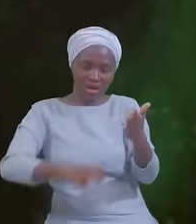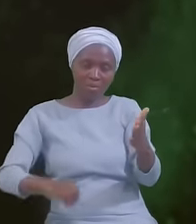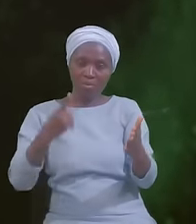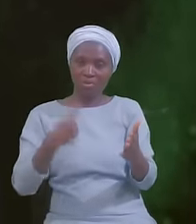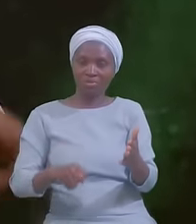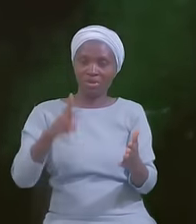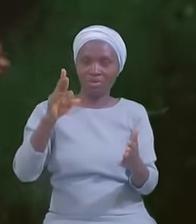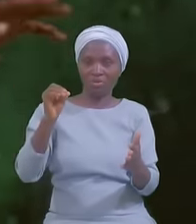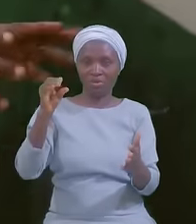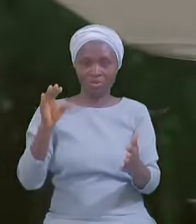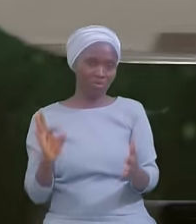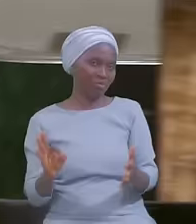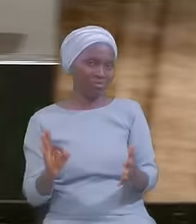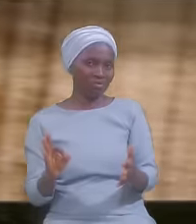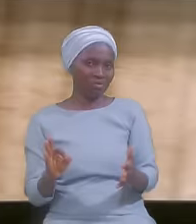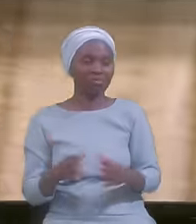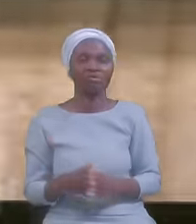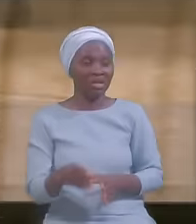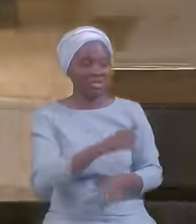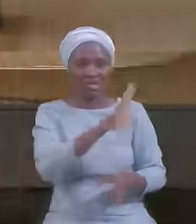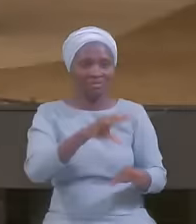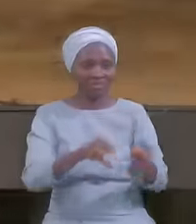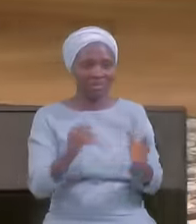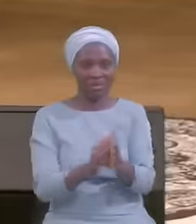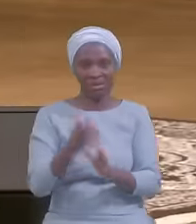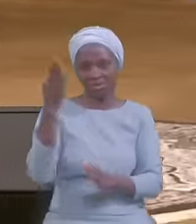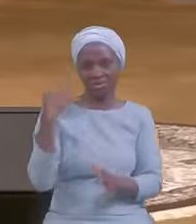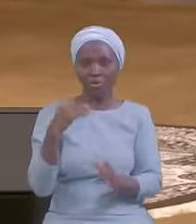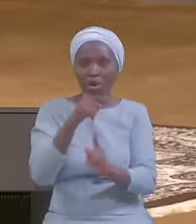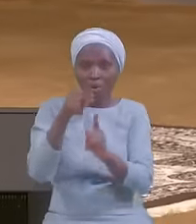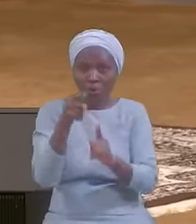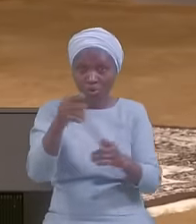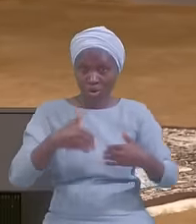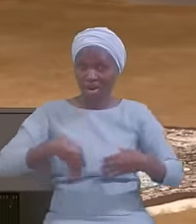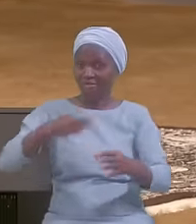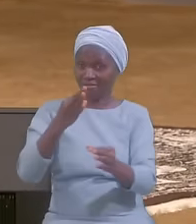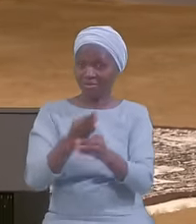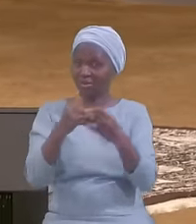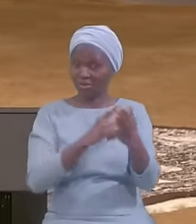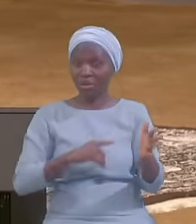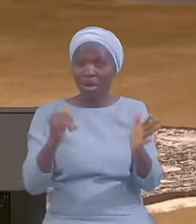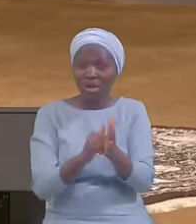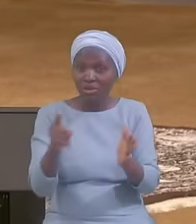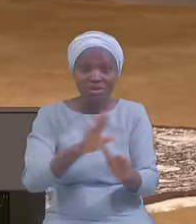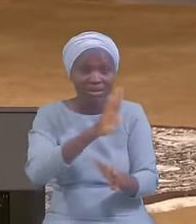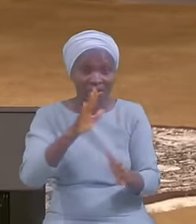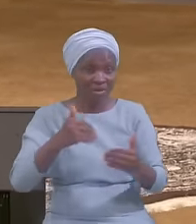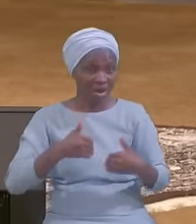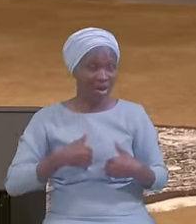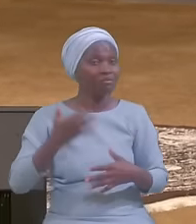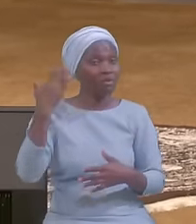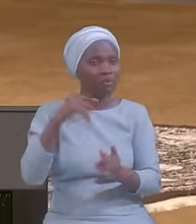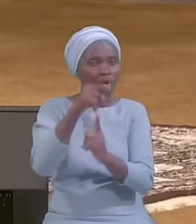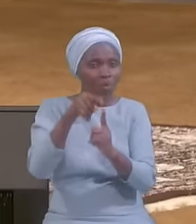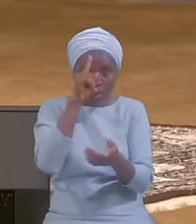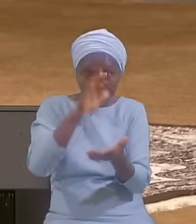had never done that before. When you have faith in the Lord like you never had before, when you believe in the